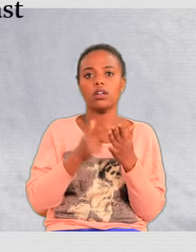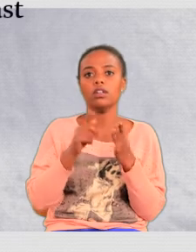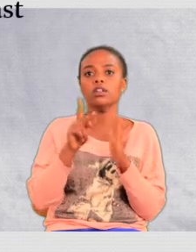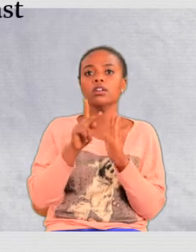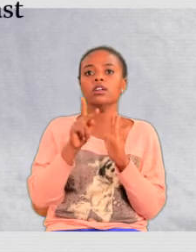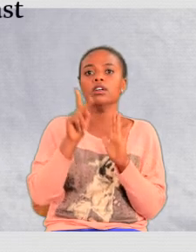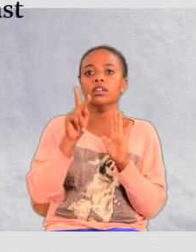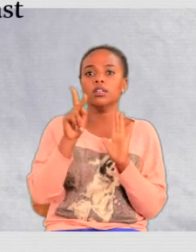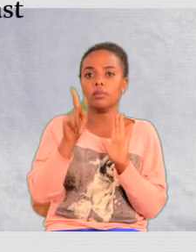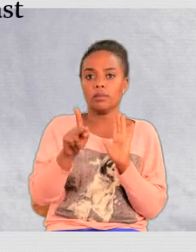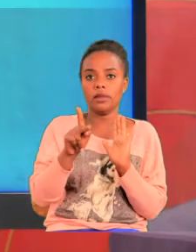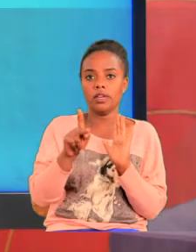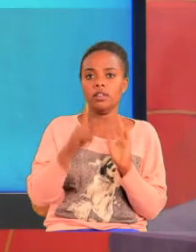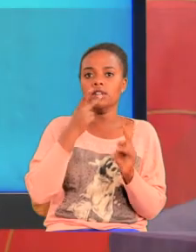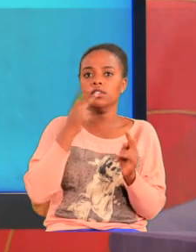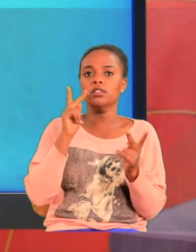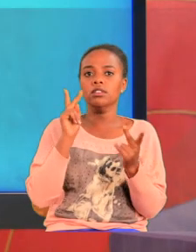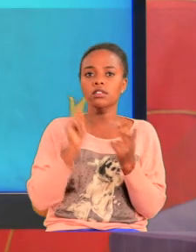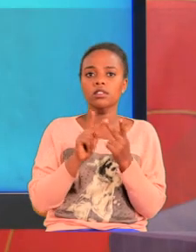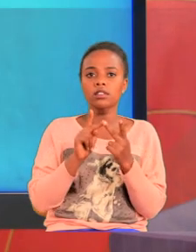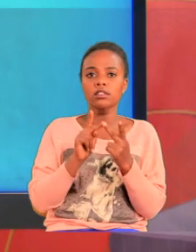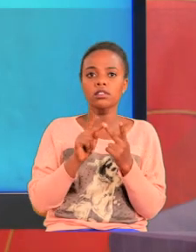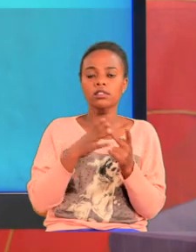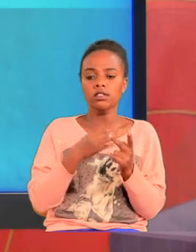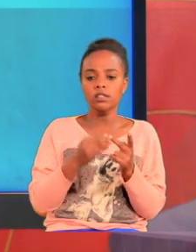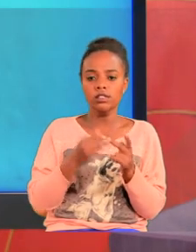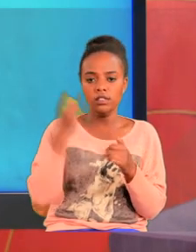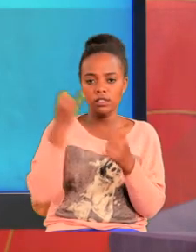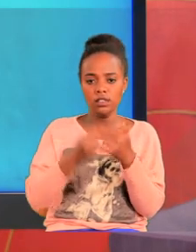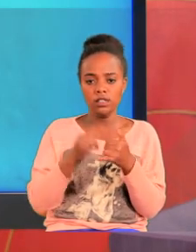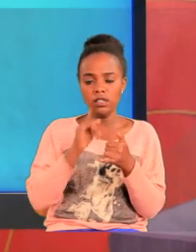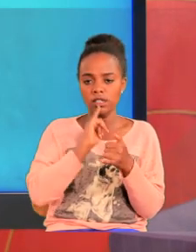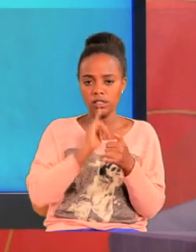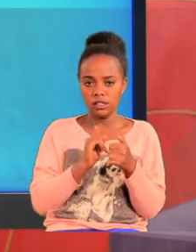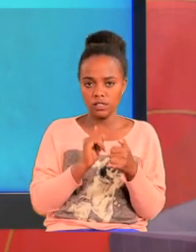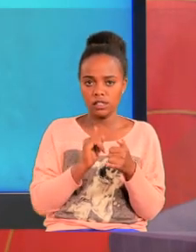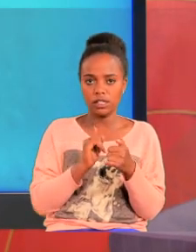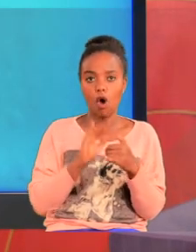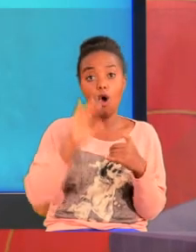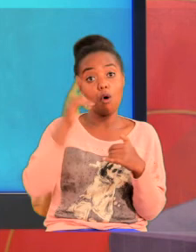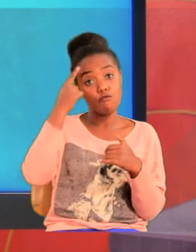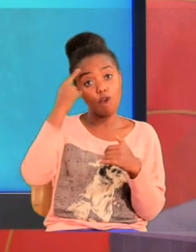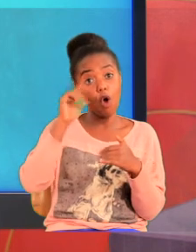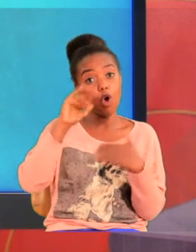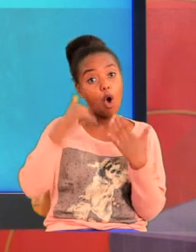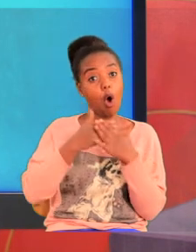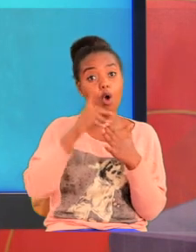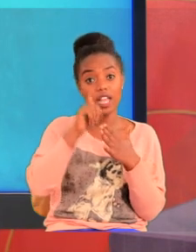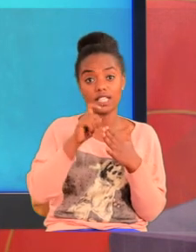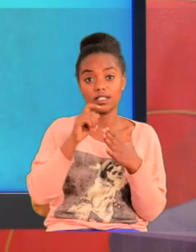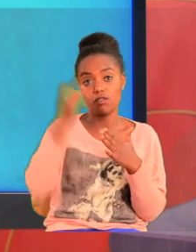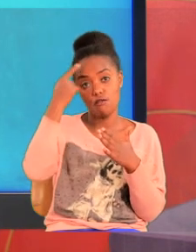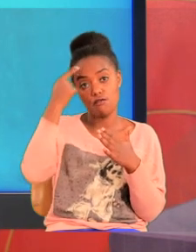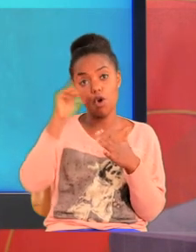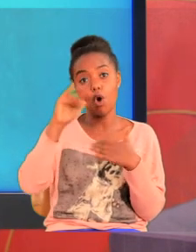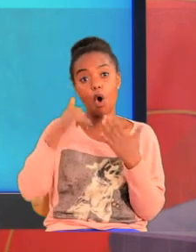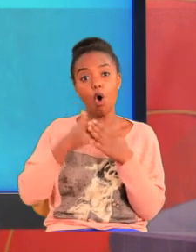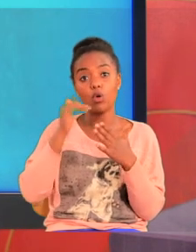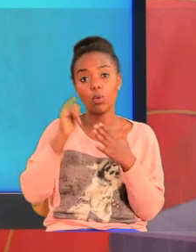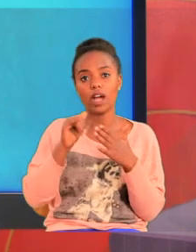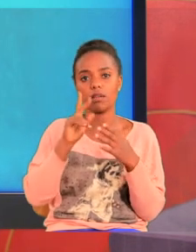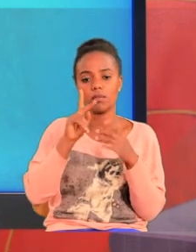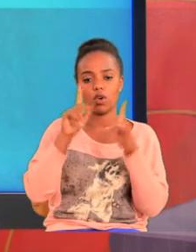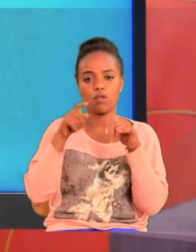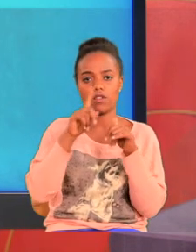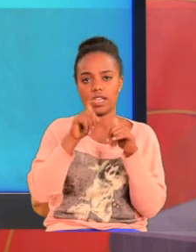property Pxy is satisfied. And the last one is for all x, for all y, P of